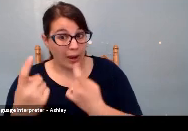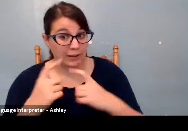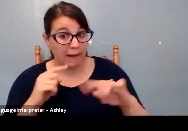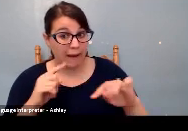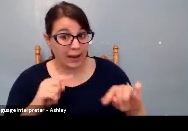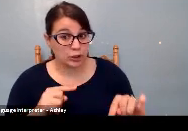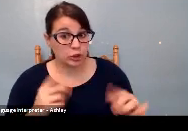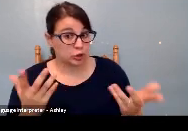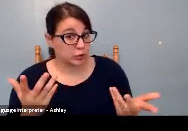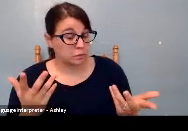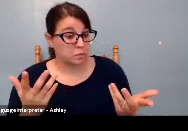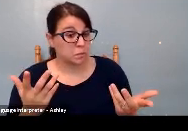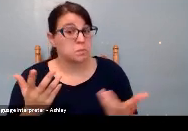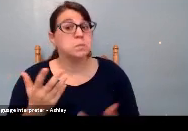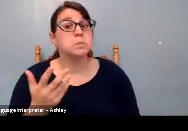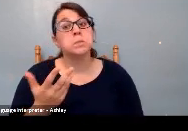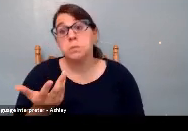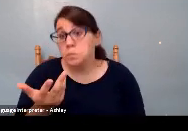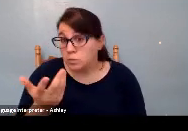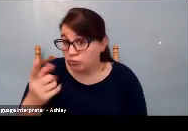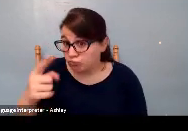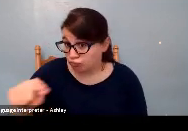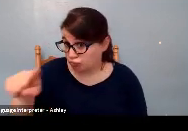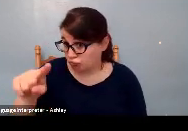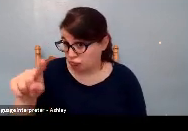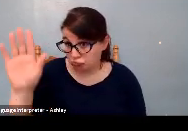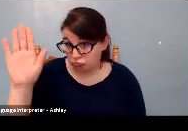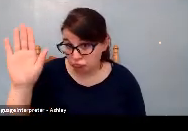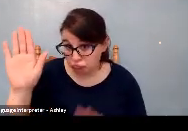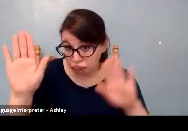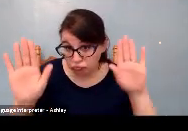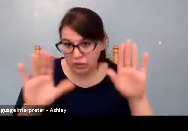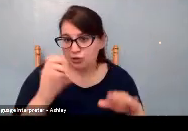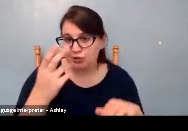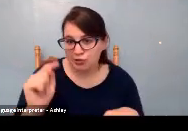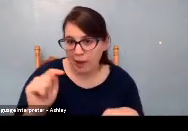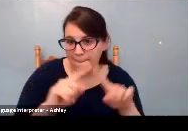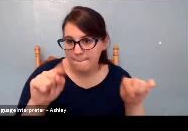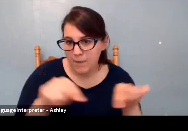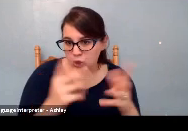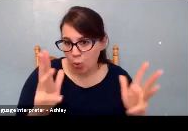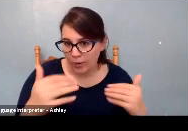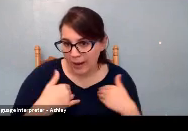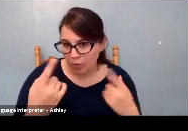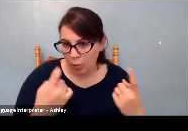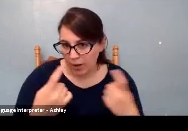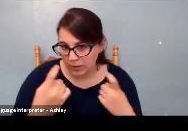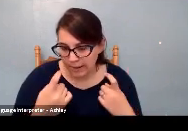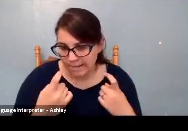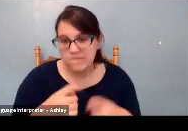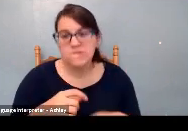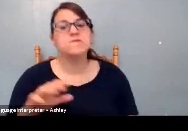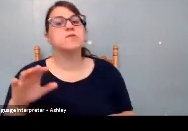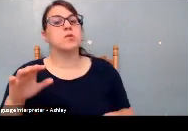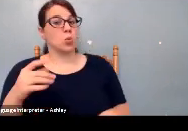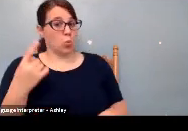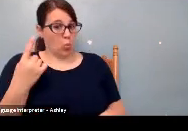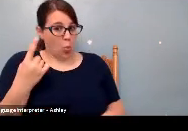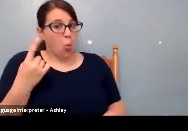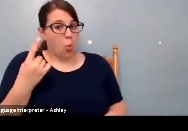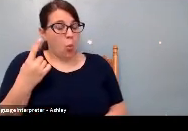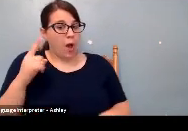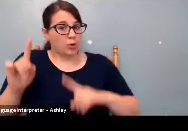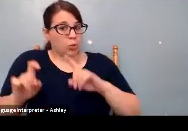we have any questions in the chat box? Roxanne, we do have one question in the